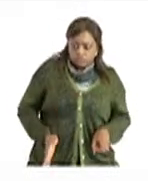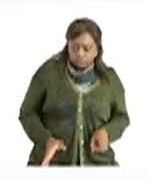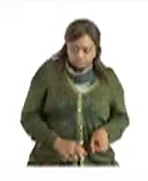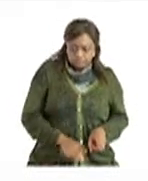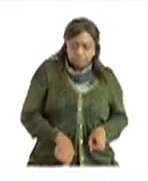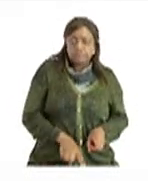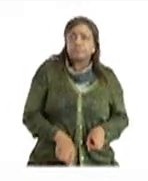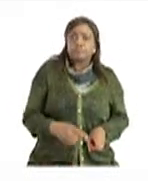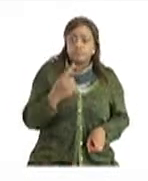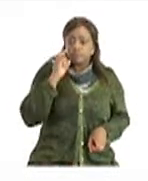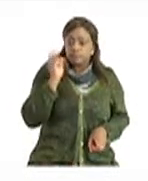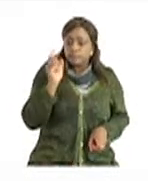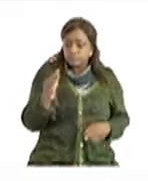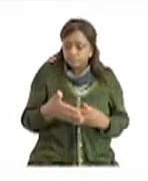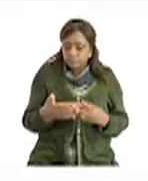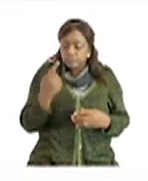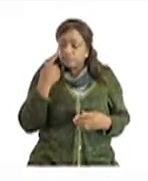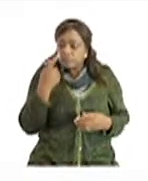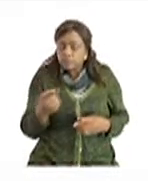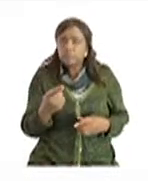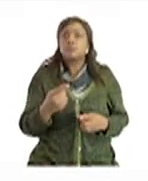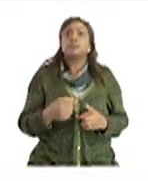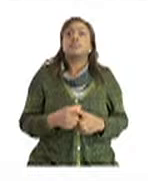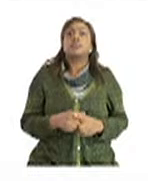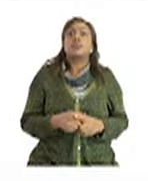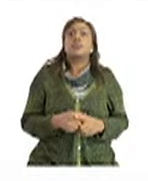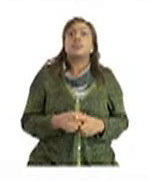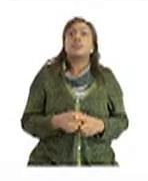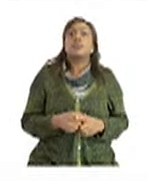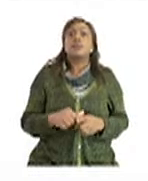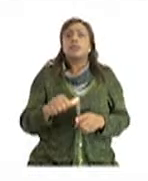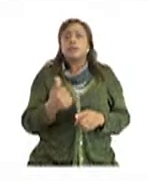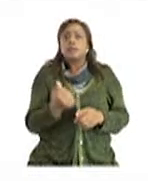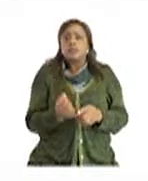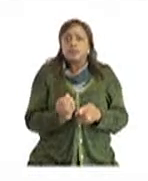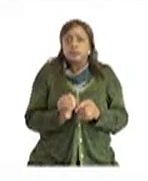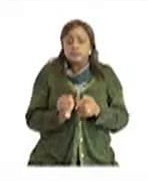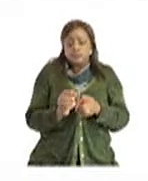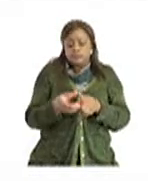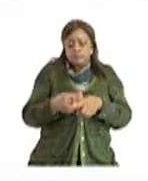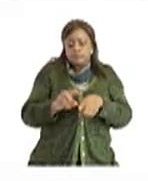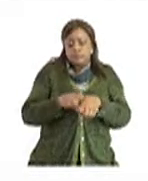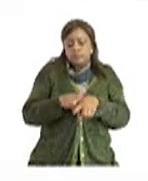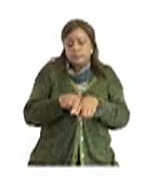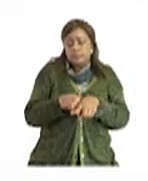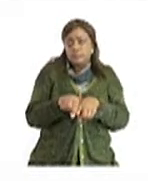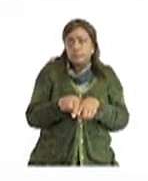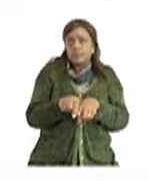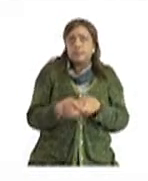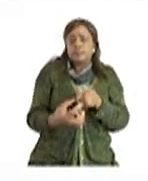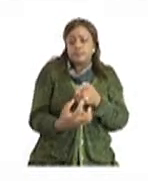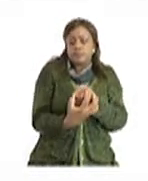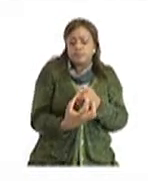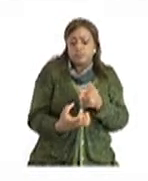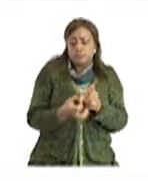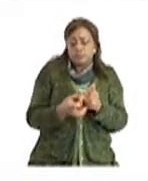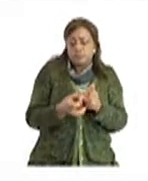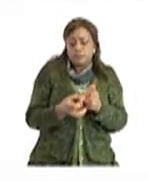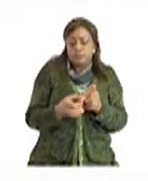body. And these external structures are the penis, the scrotum, and the testes.